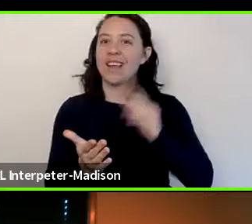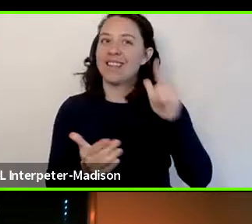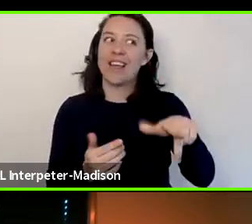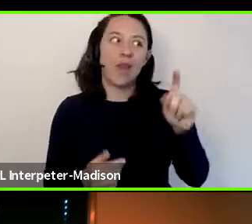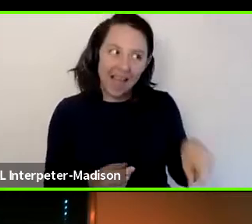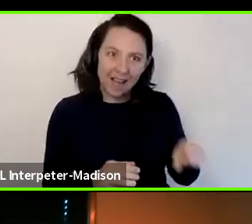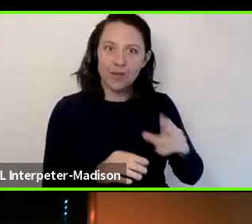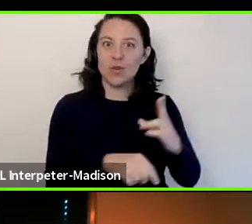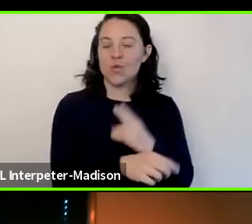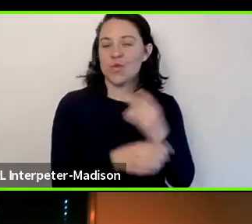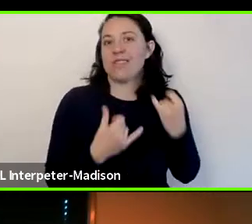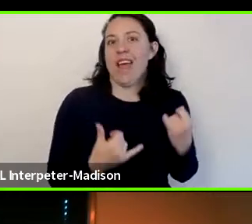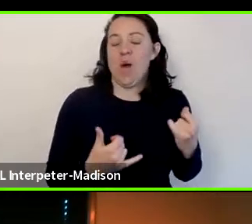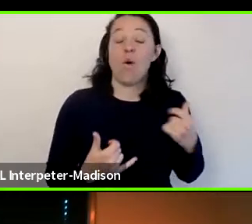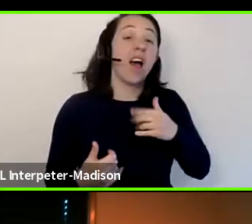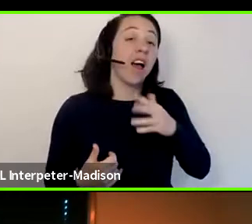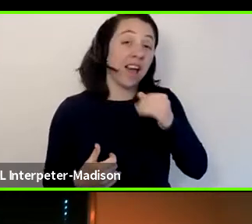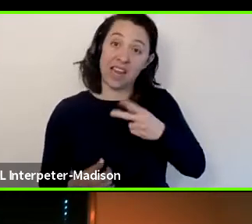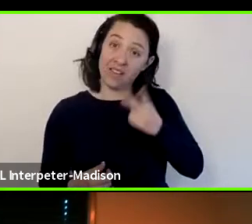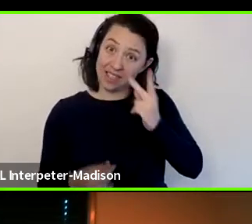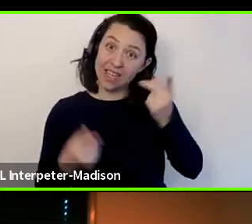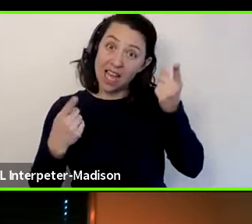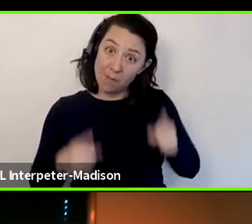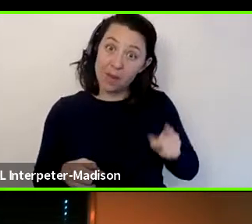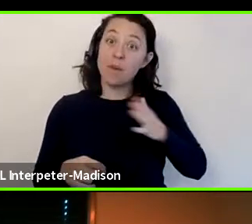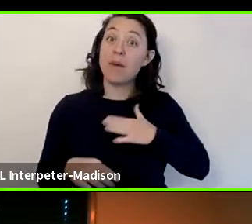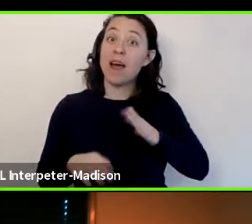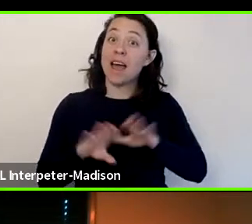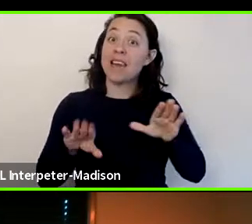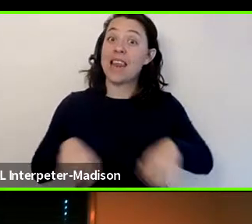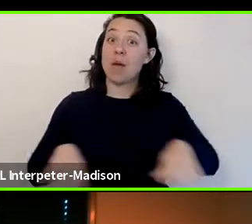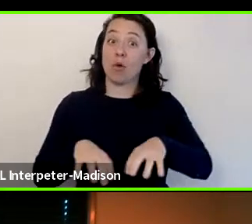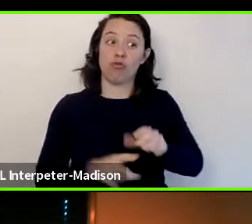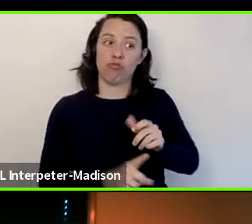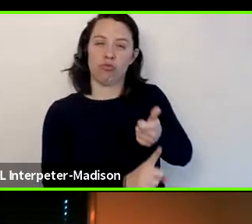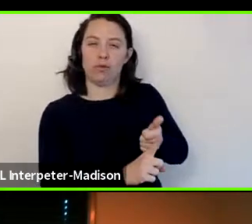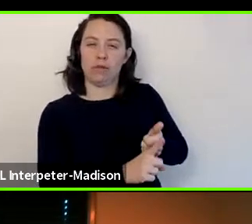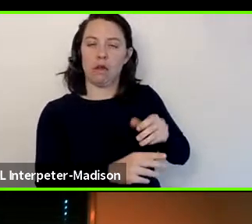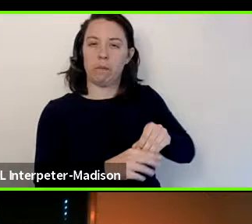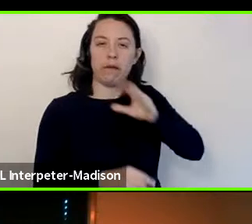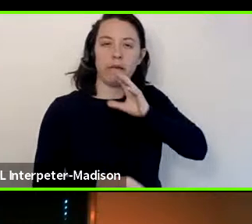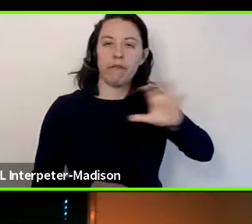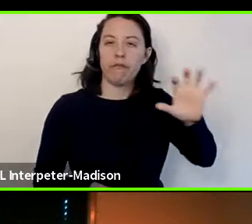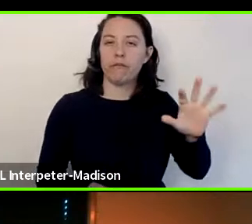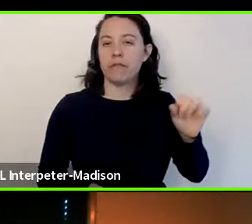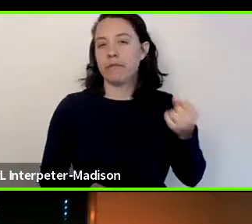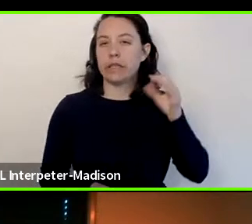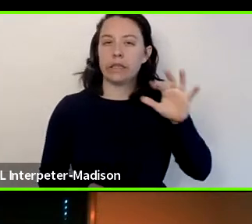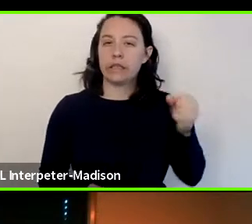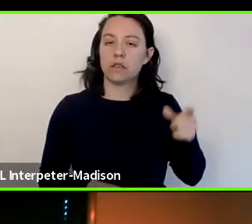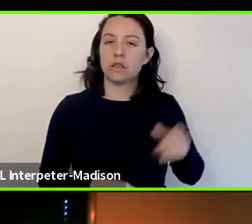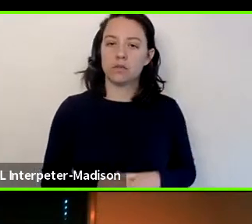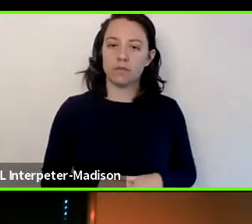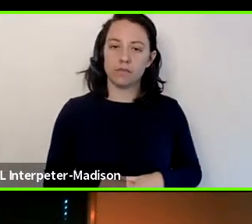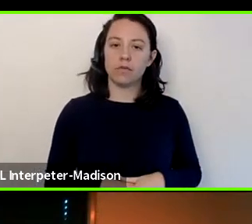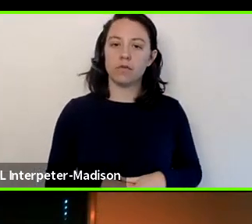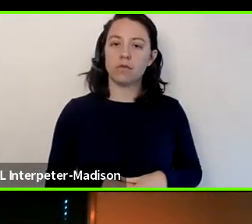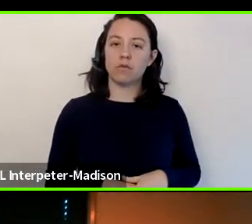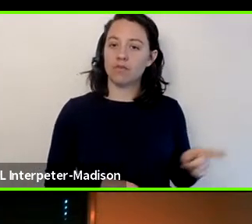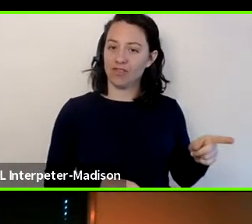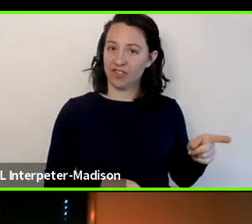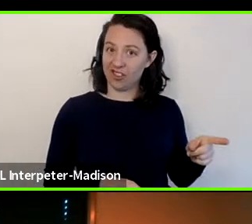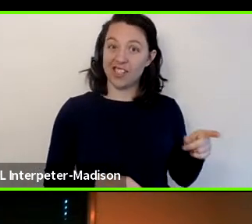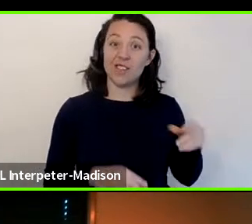in the 50s. She walked over to, she was at Safeway,